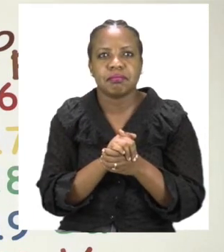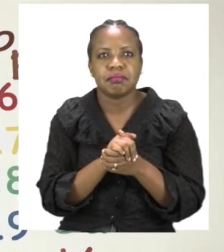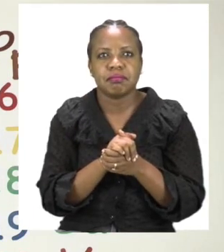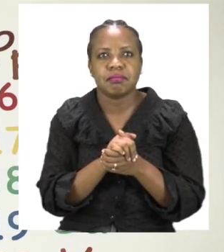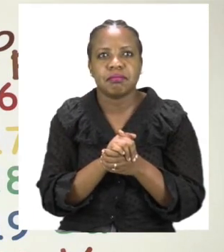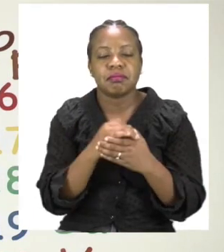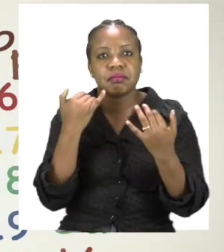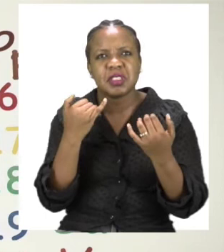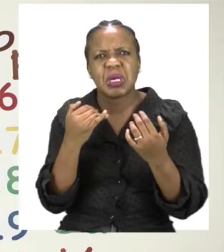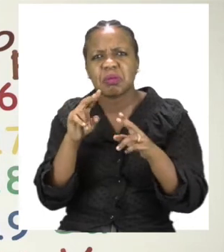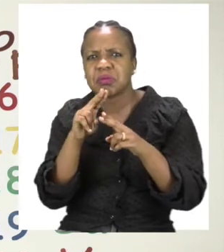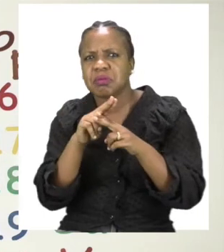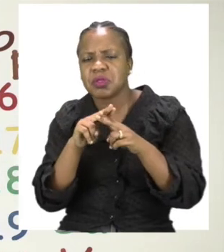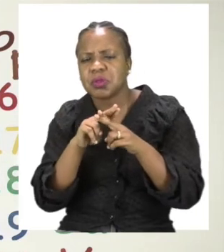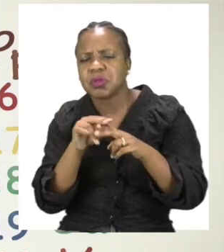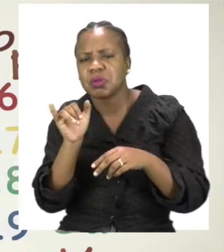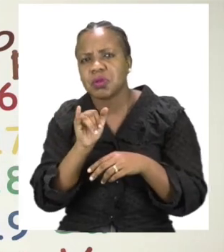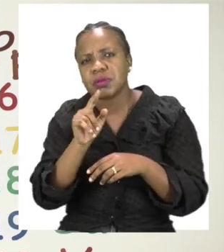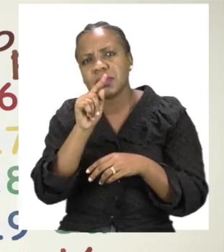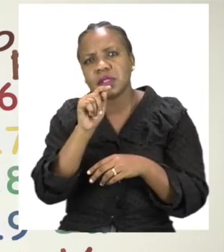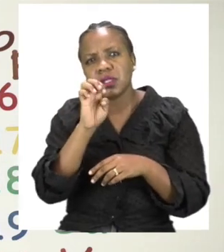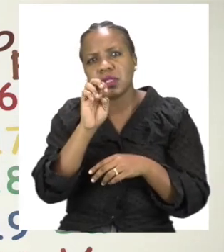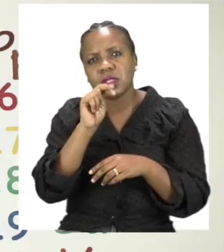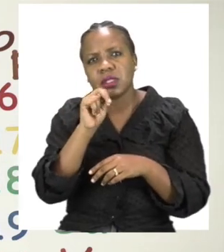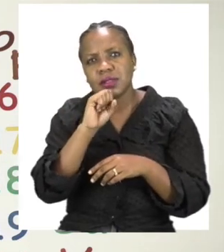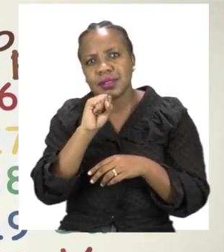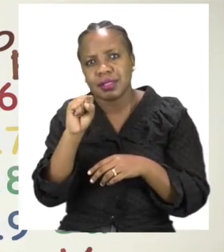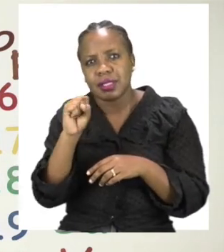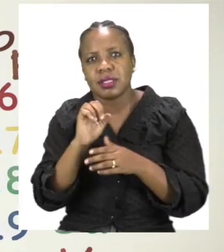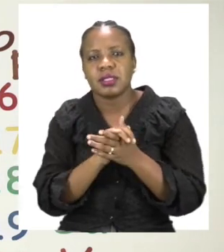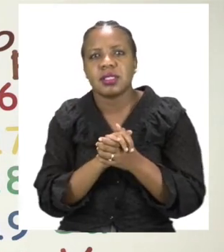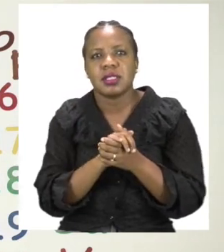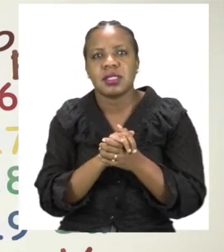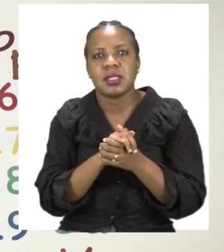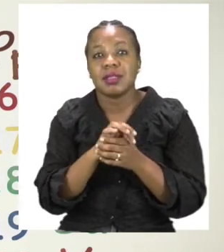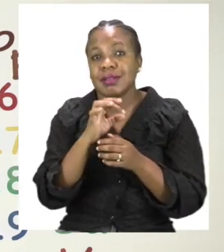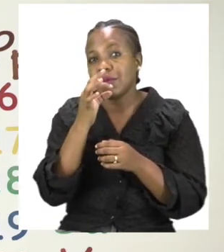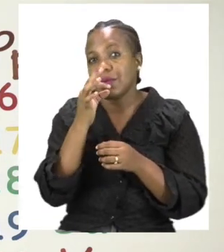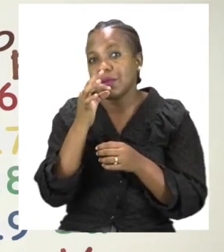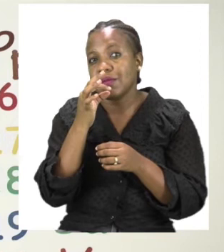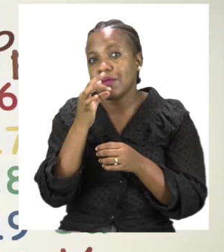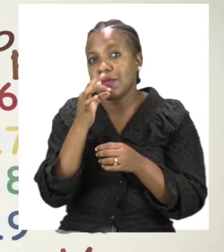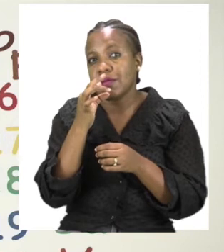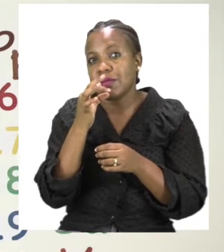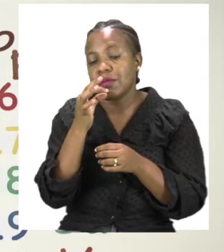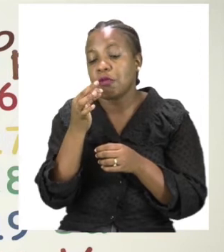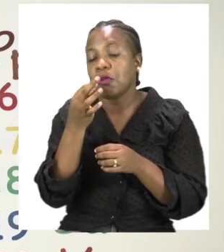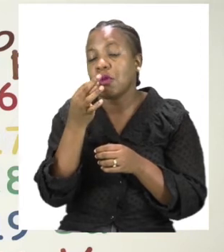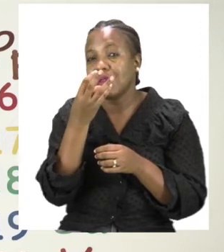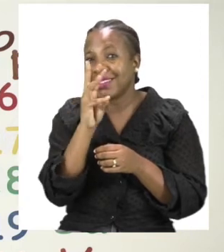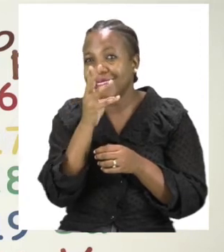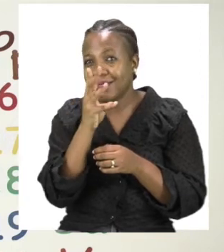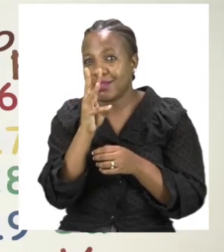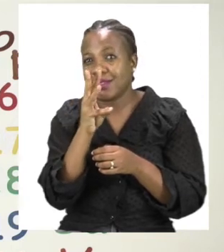our tens. Our tens in this case is our 6 for 60. So we're